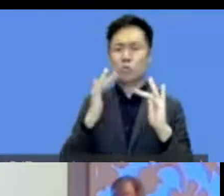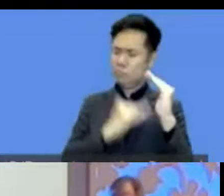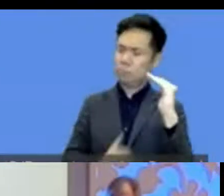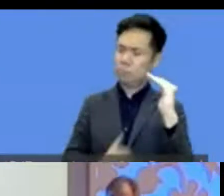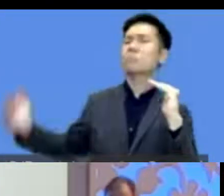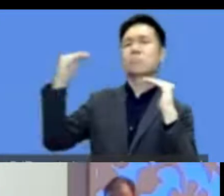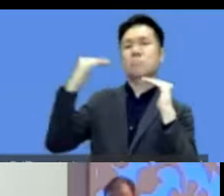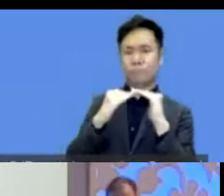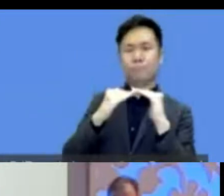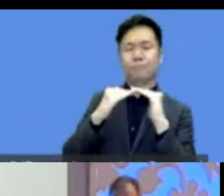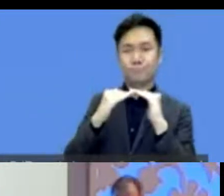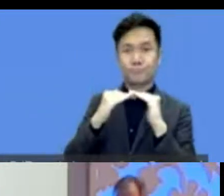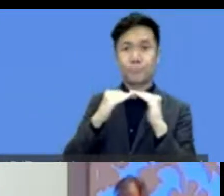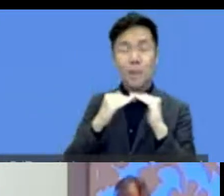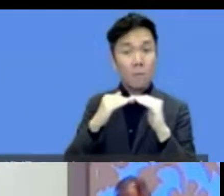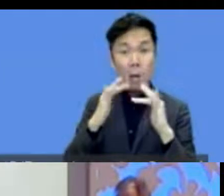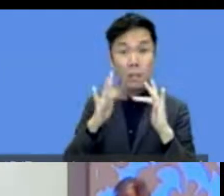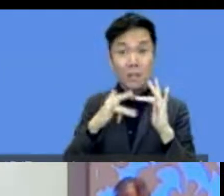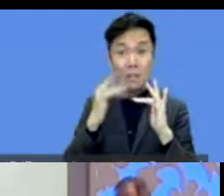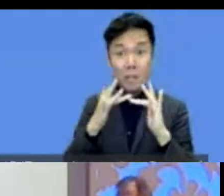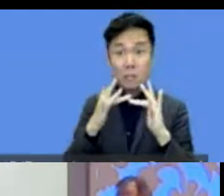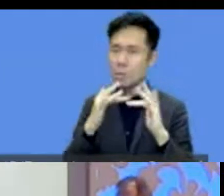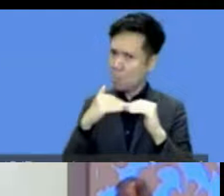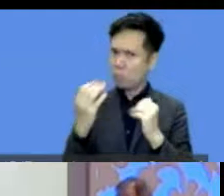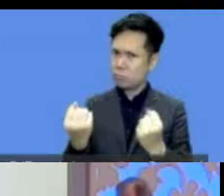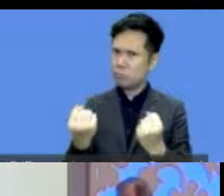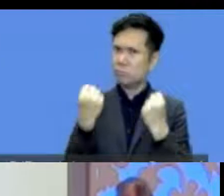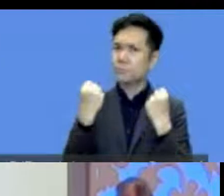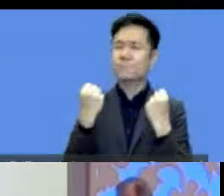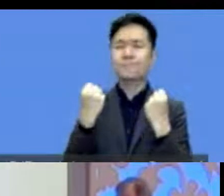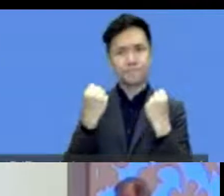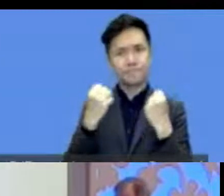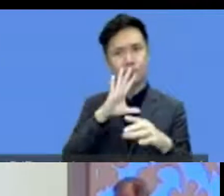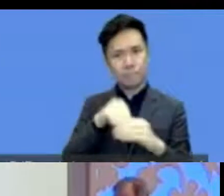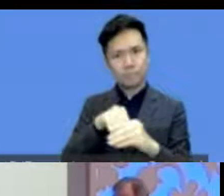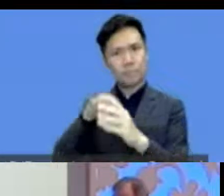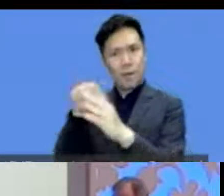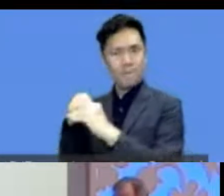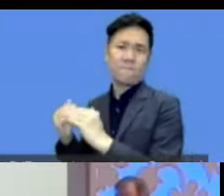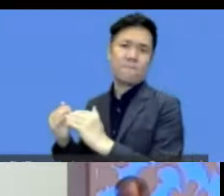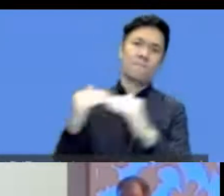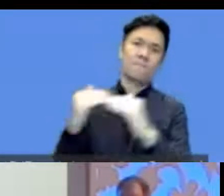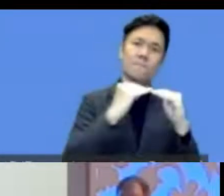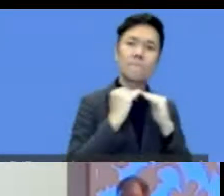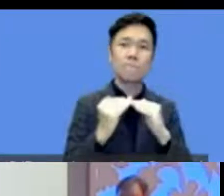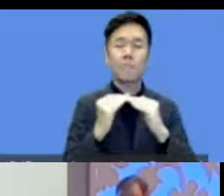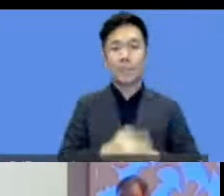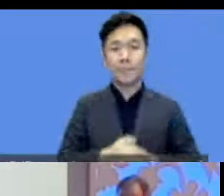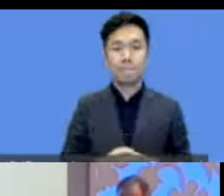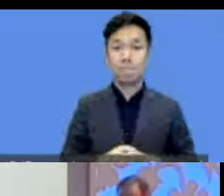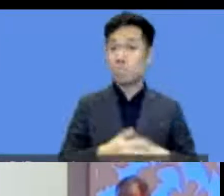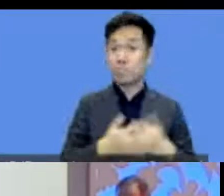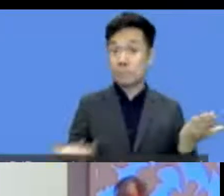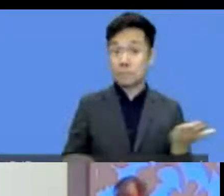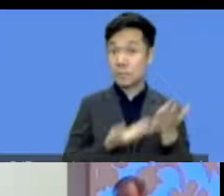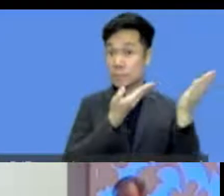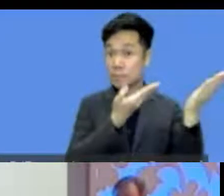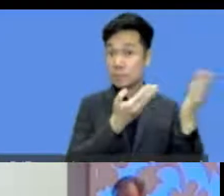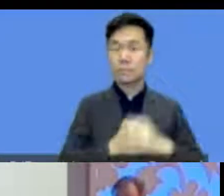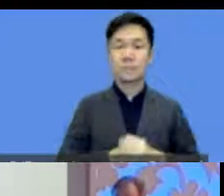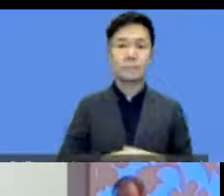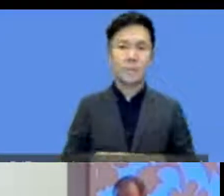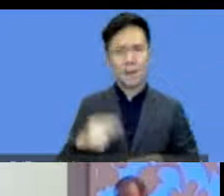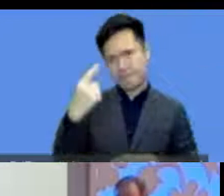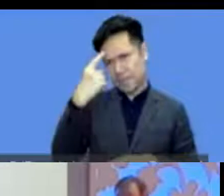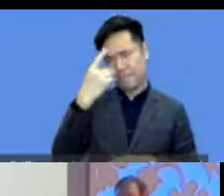and making digital learning space more resilient and more inclusive. And the whole purpose of that should be to give